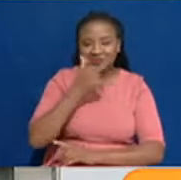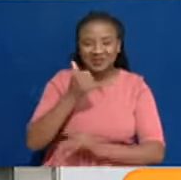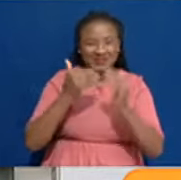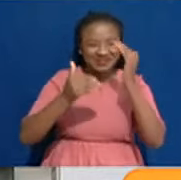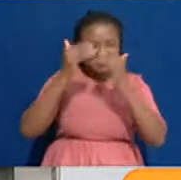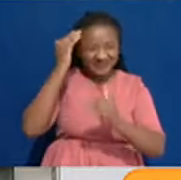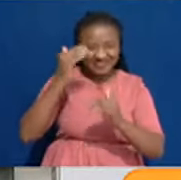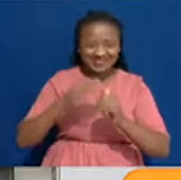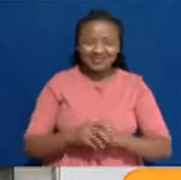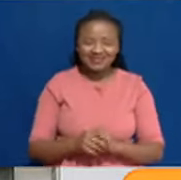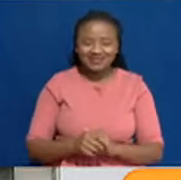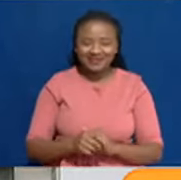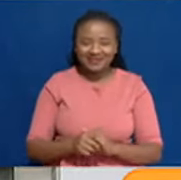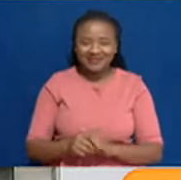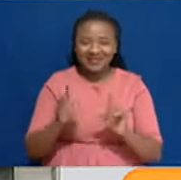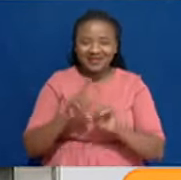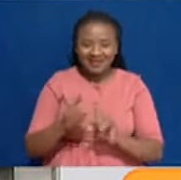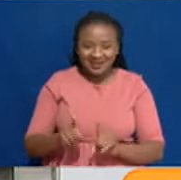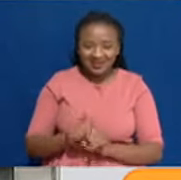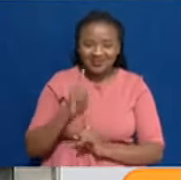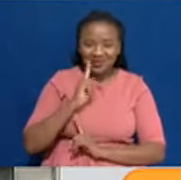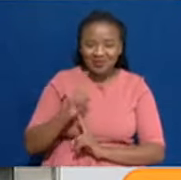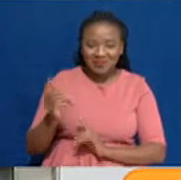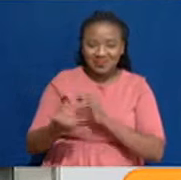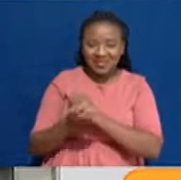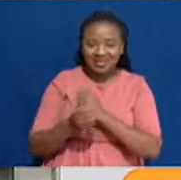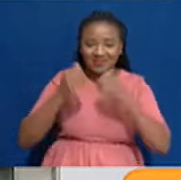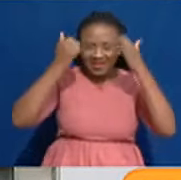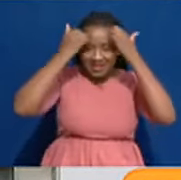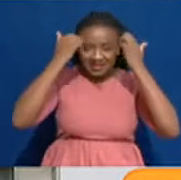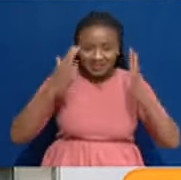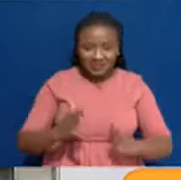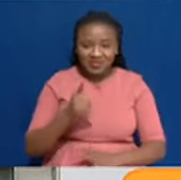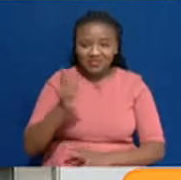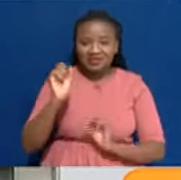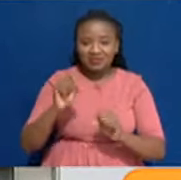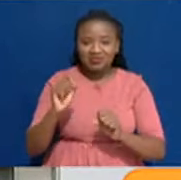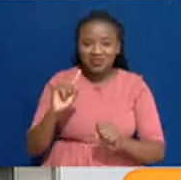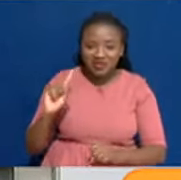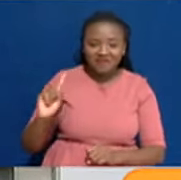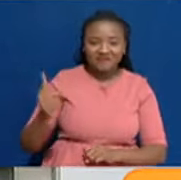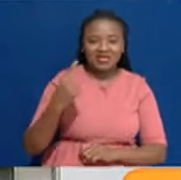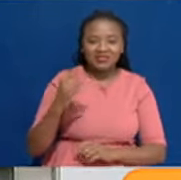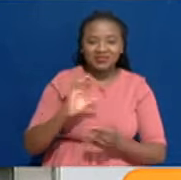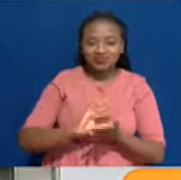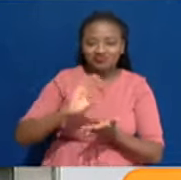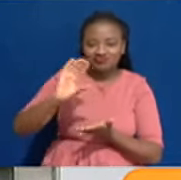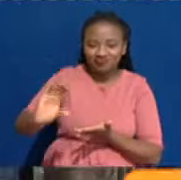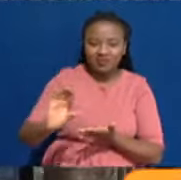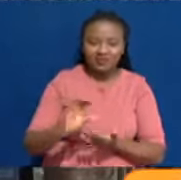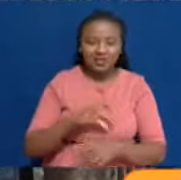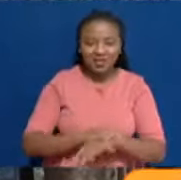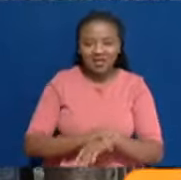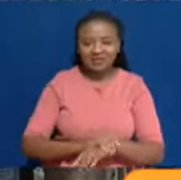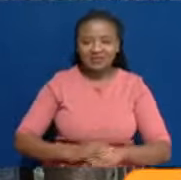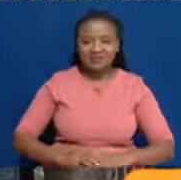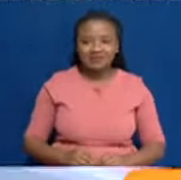government placement system. And as Brenda Wanga now reports, the students will be the first to get funding through the new model.